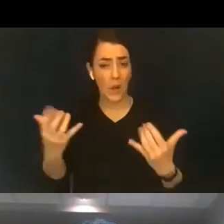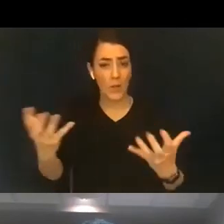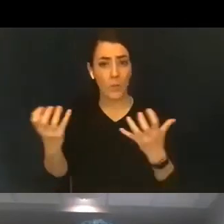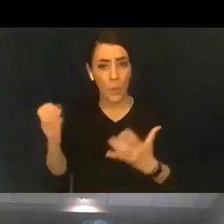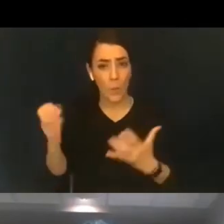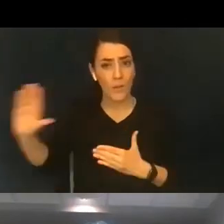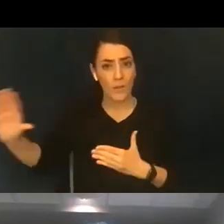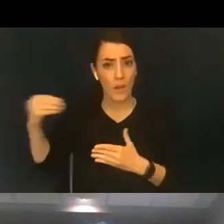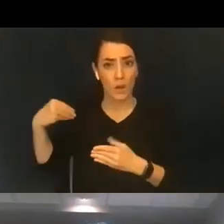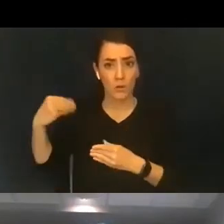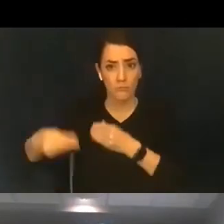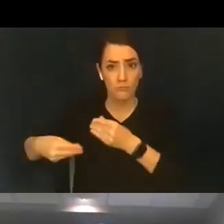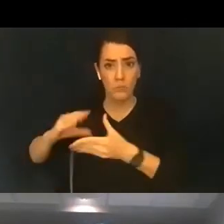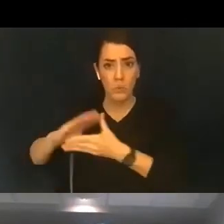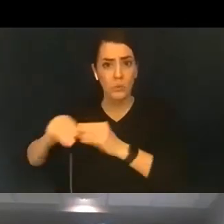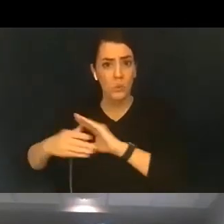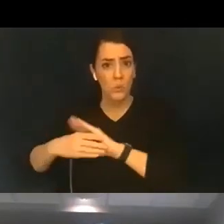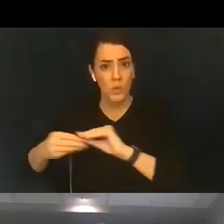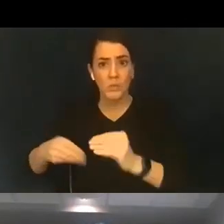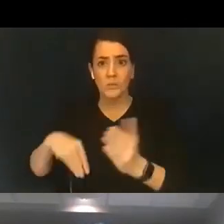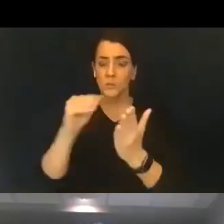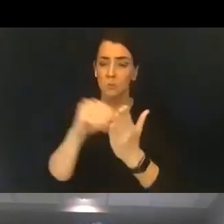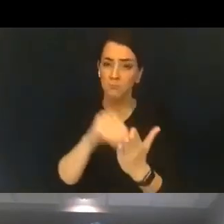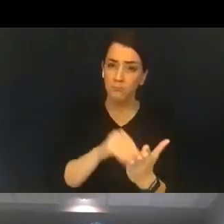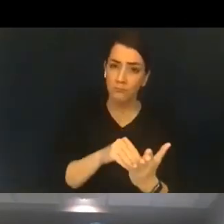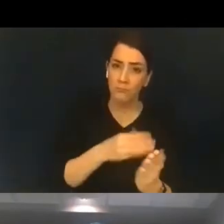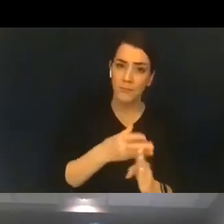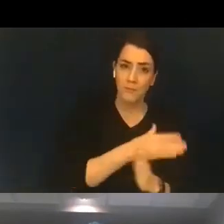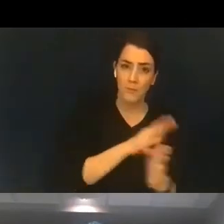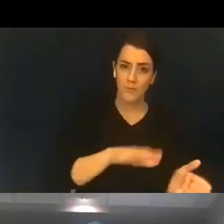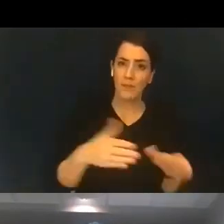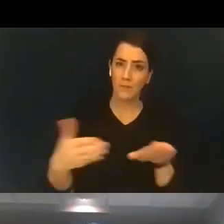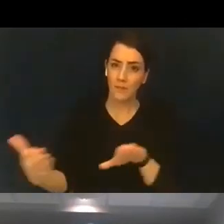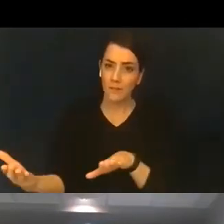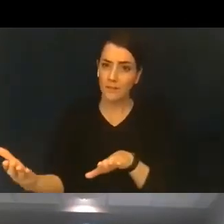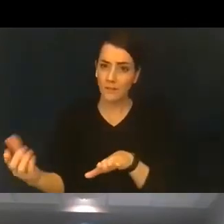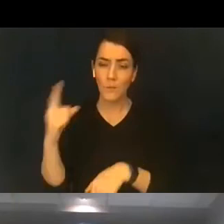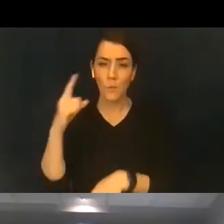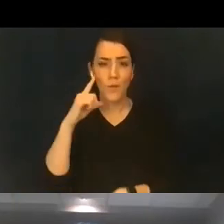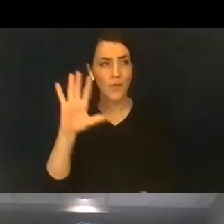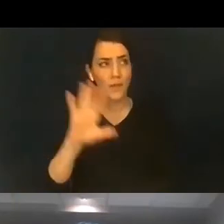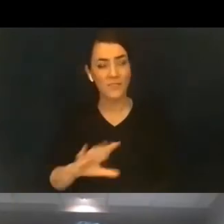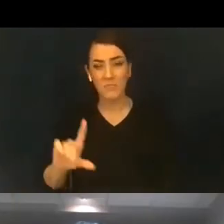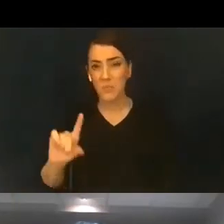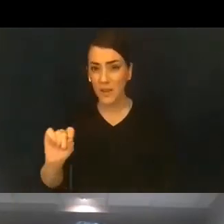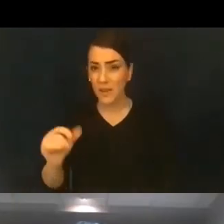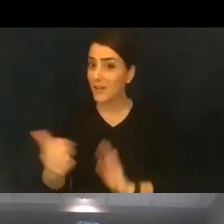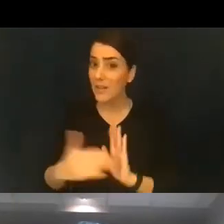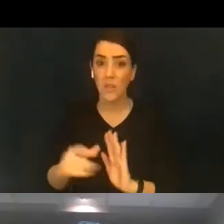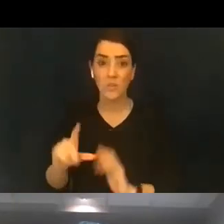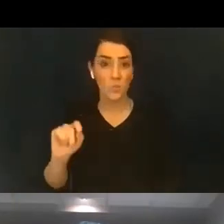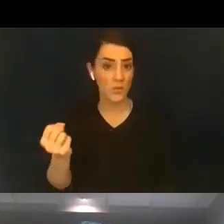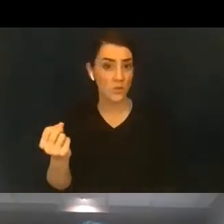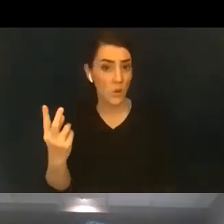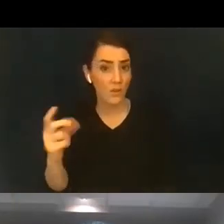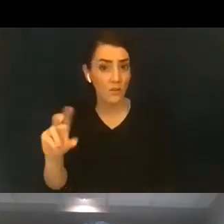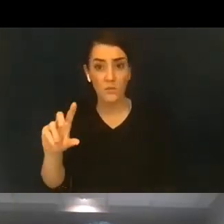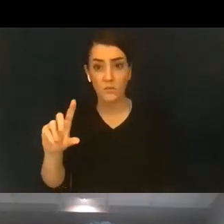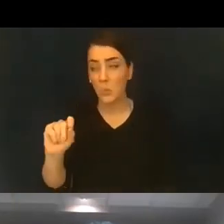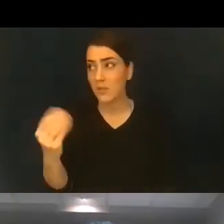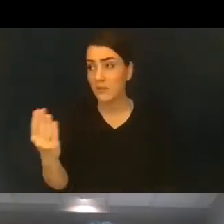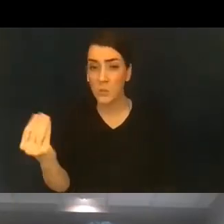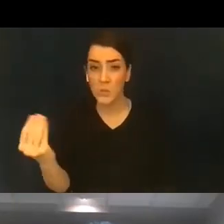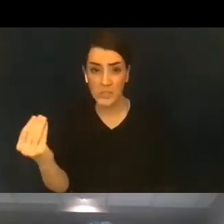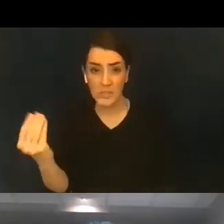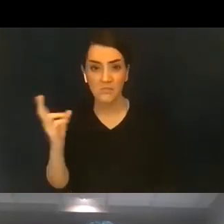on. So so in 2012, between 2012 and 2014, we did a